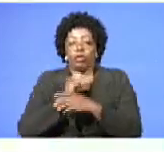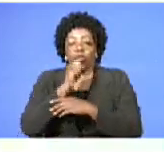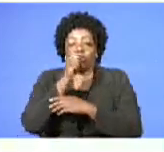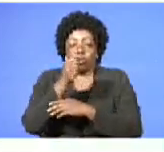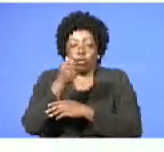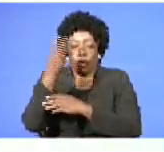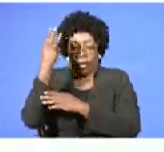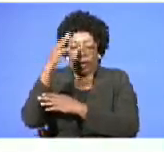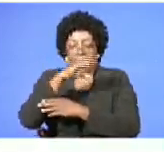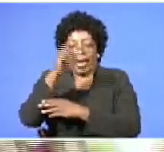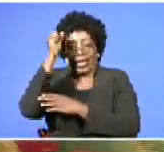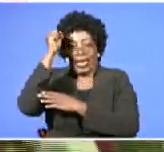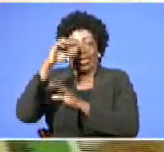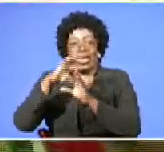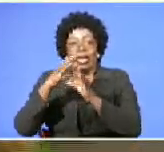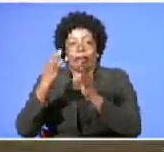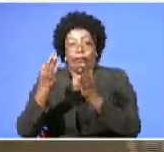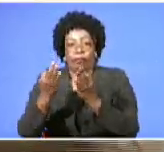his family.